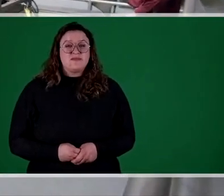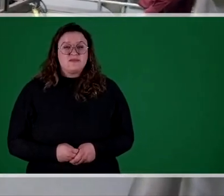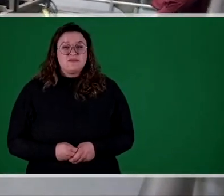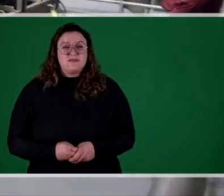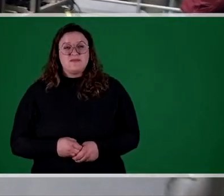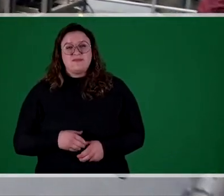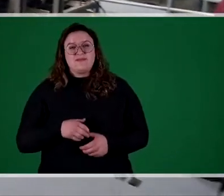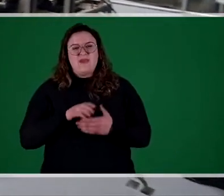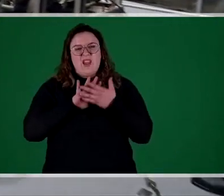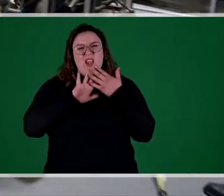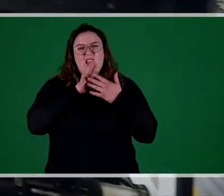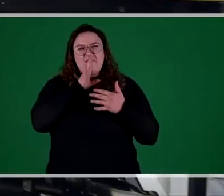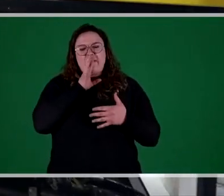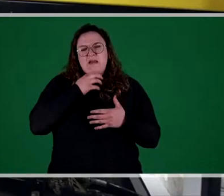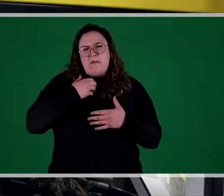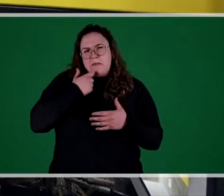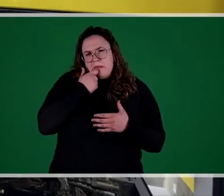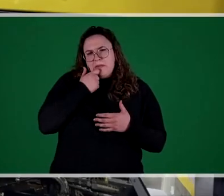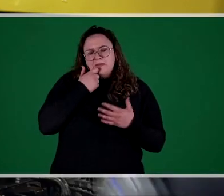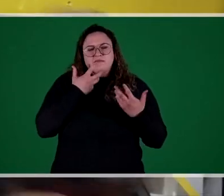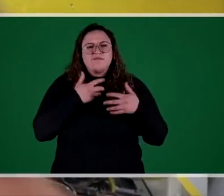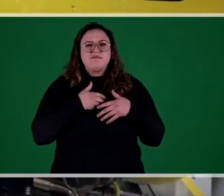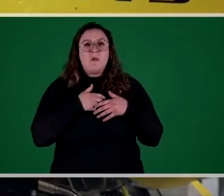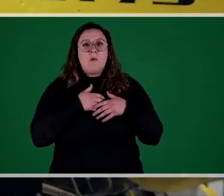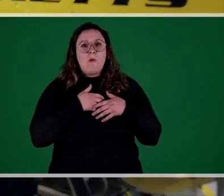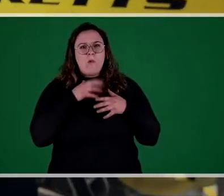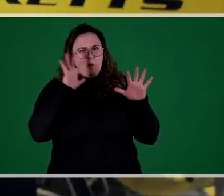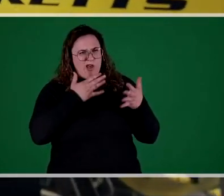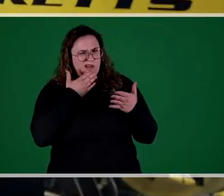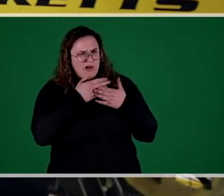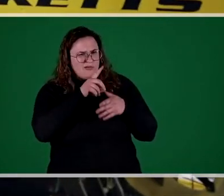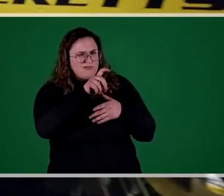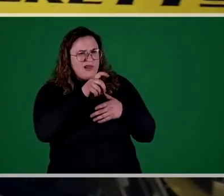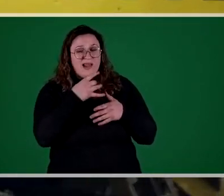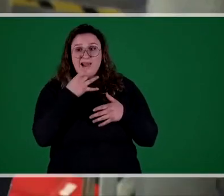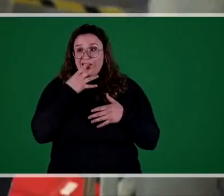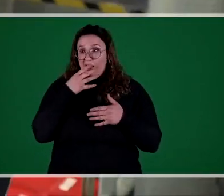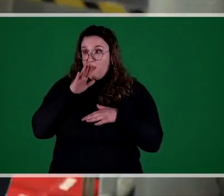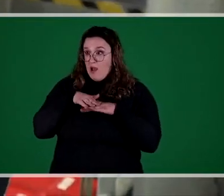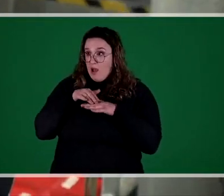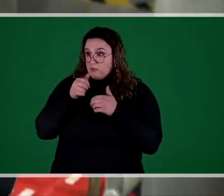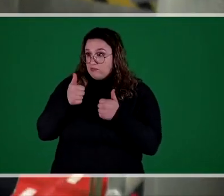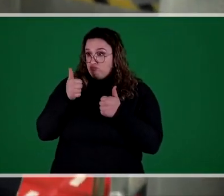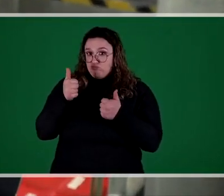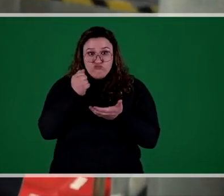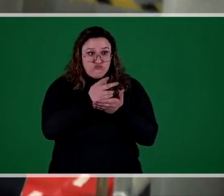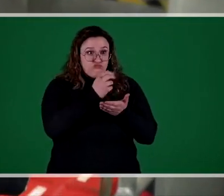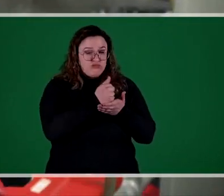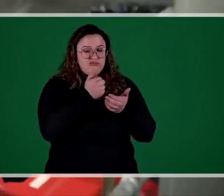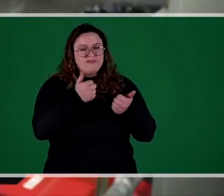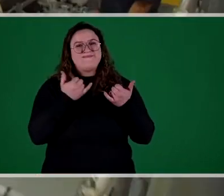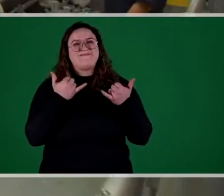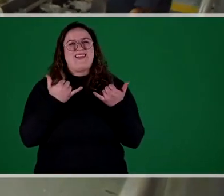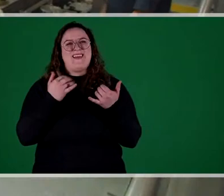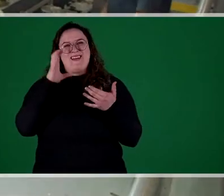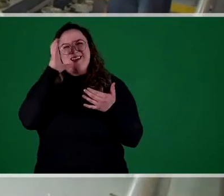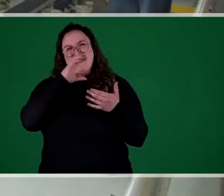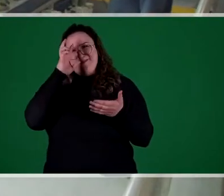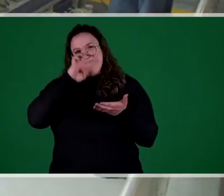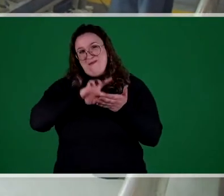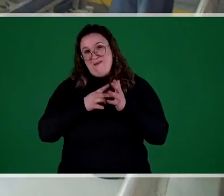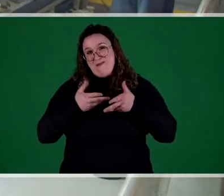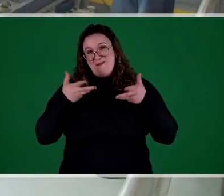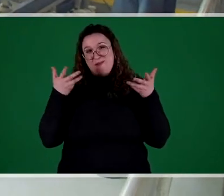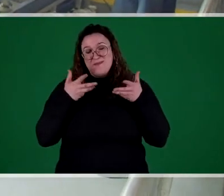How's the weather looking here? Okay. You guys okay for lights? Yeah, go ahead. The purpose of our expedition